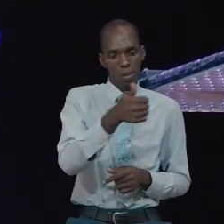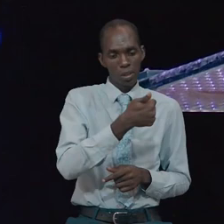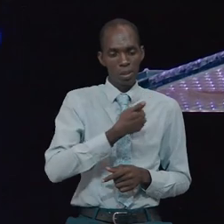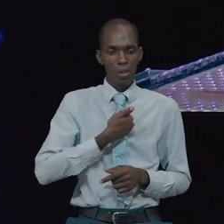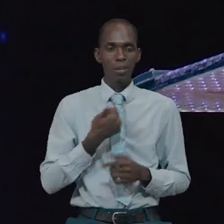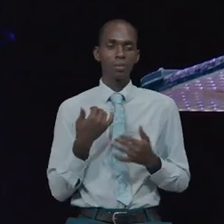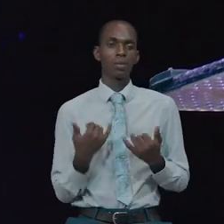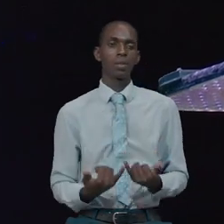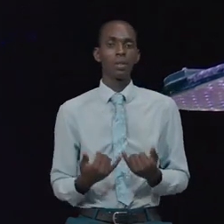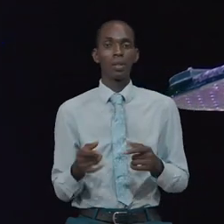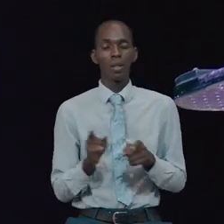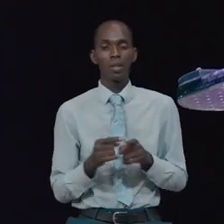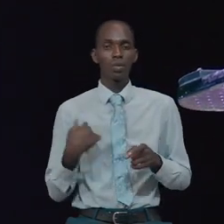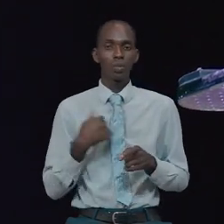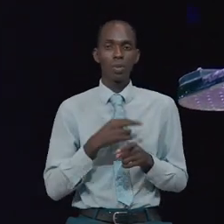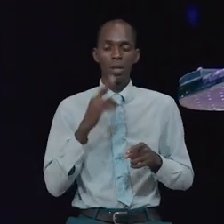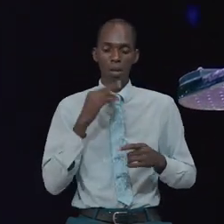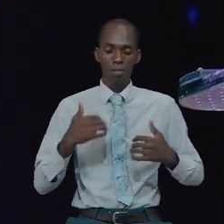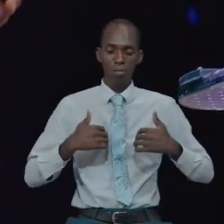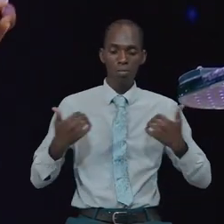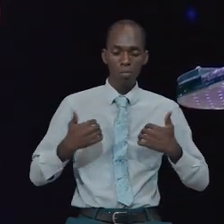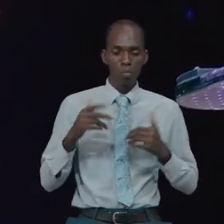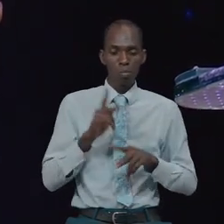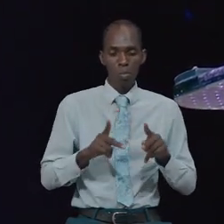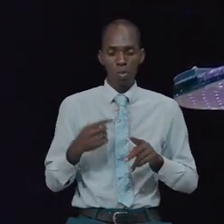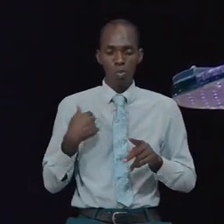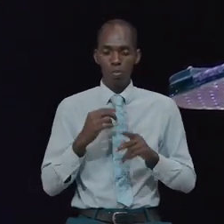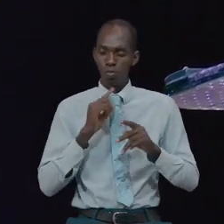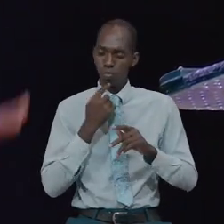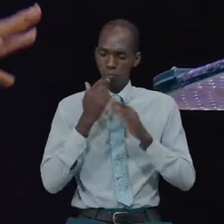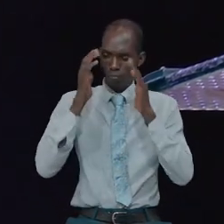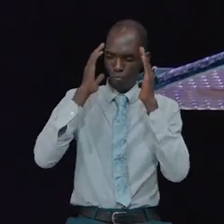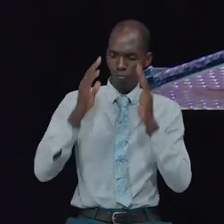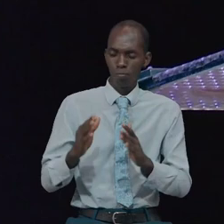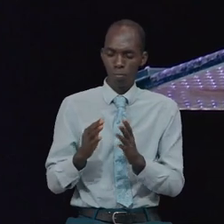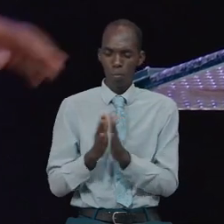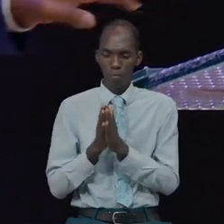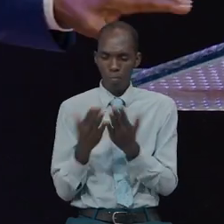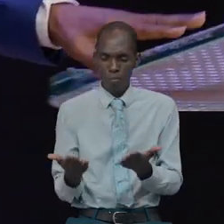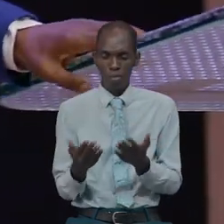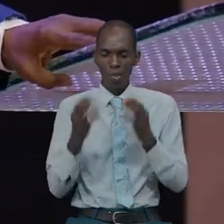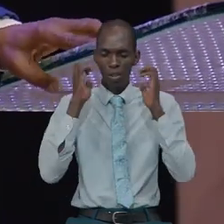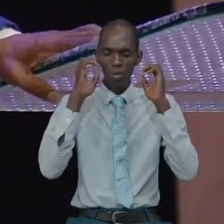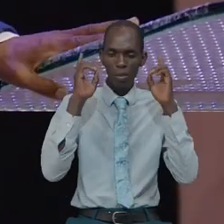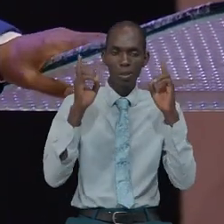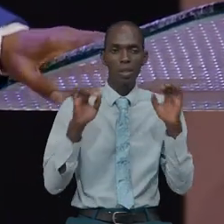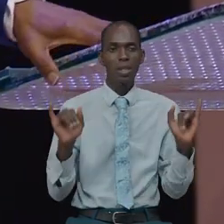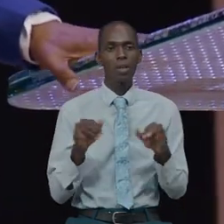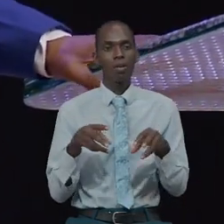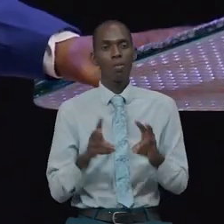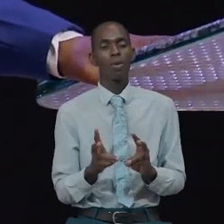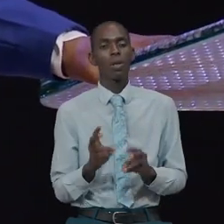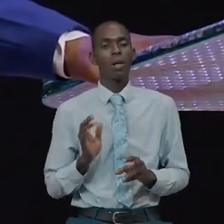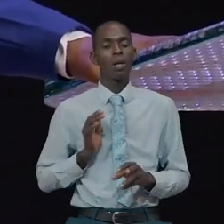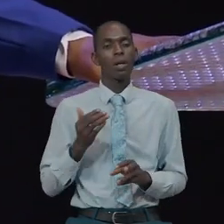we were teenagers and we studied our books for education, in the same way,